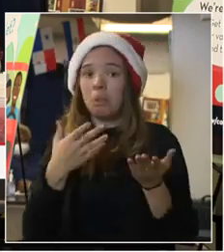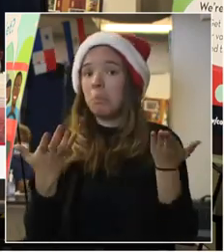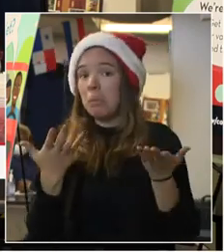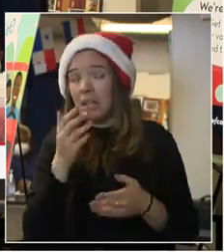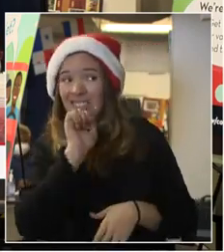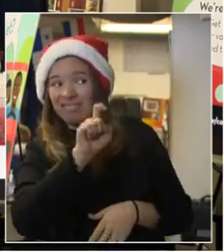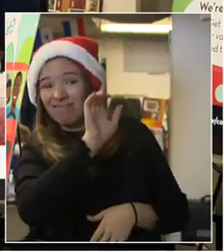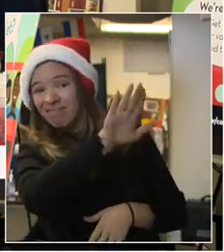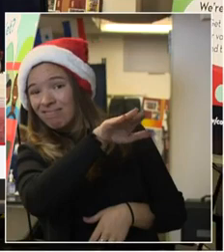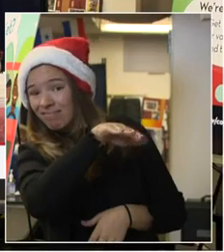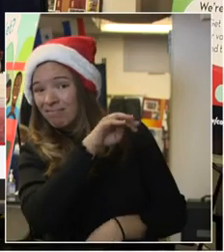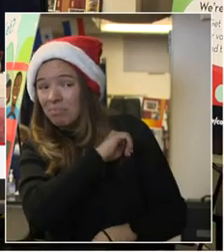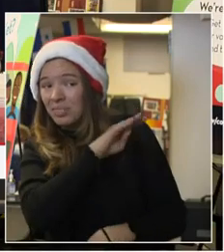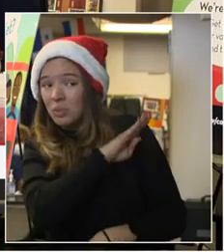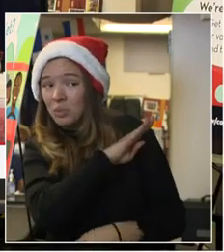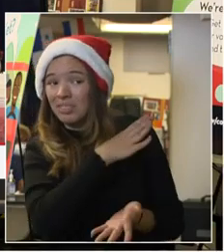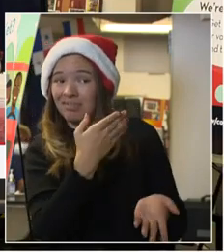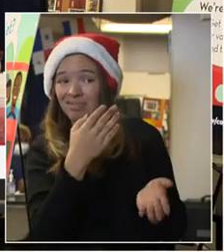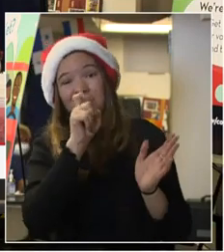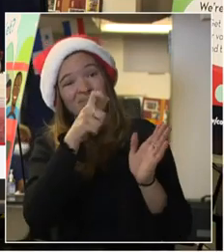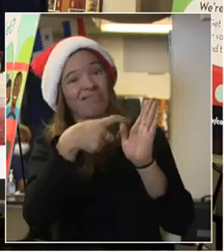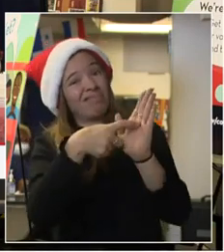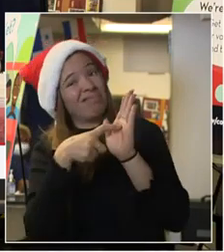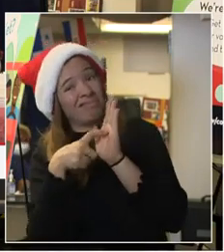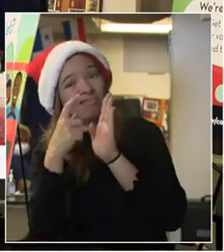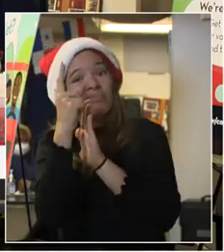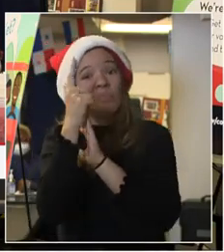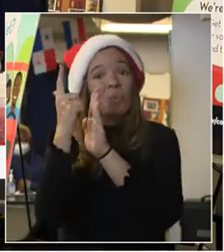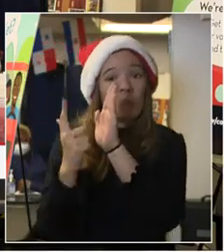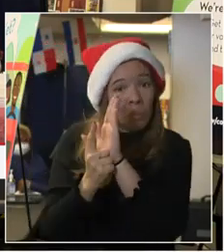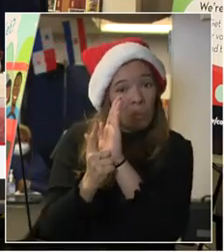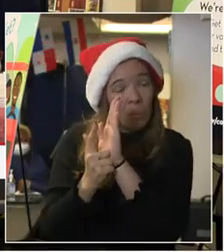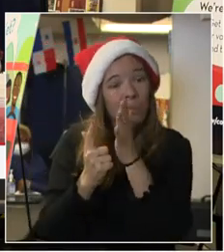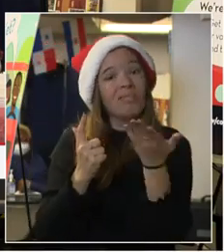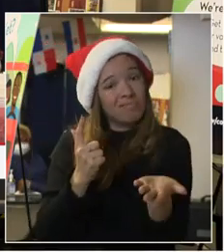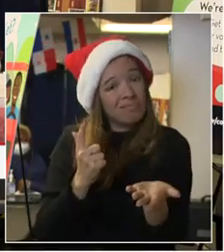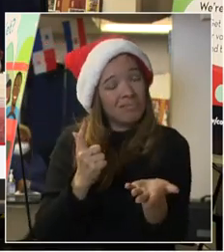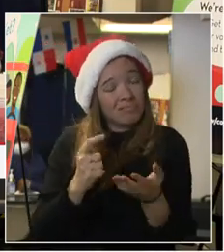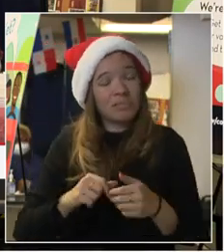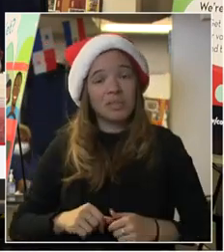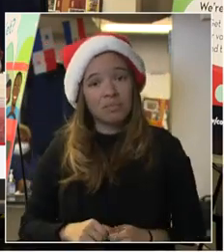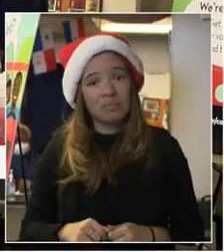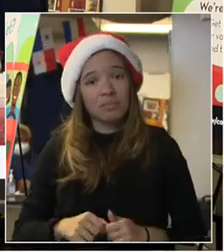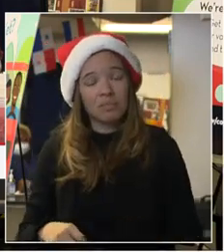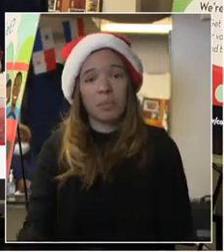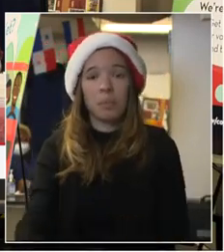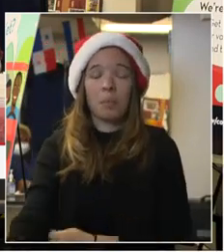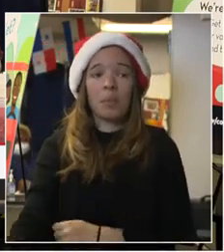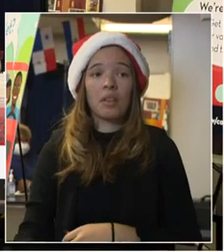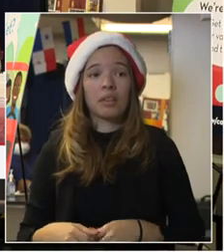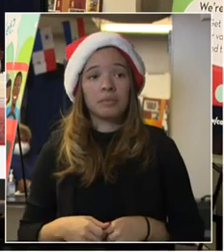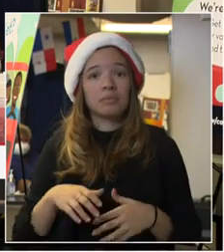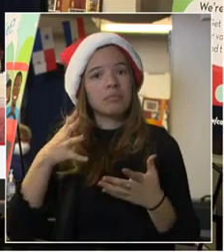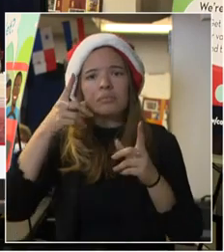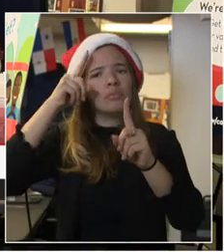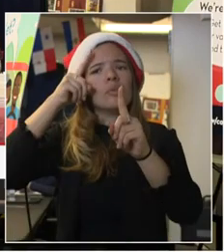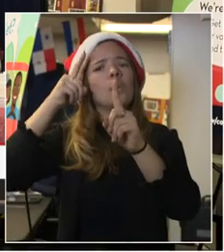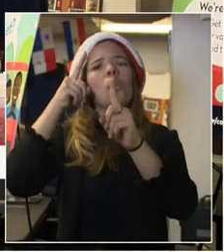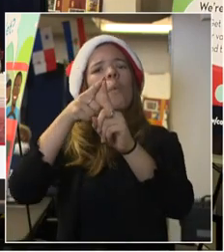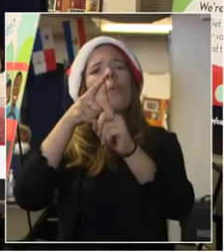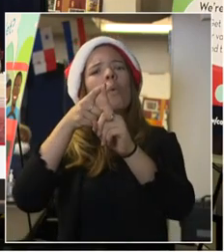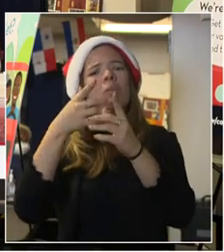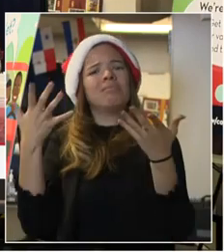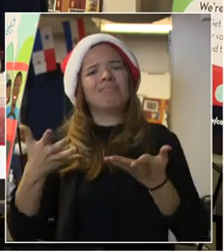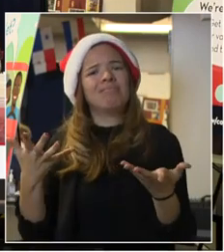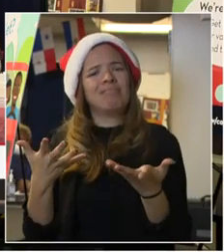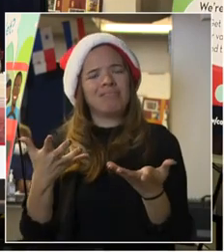may require legislation should the mayor decide she wants to move something forward to alleviate the problem of hospital